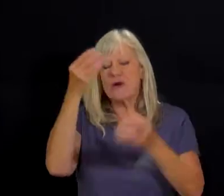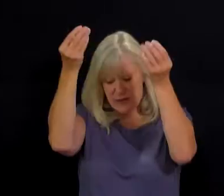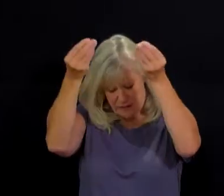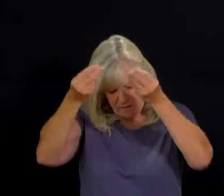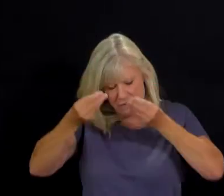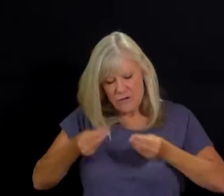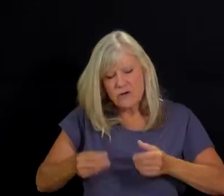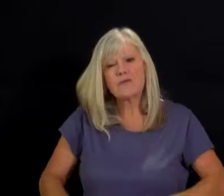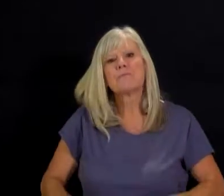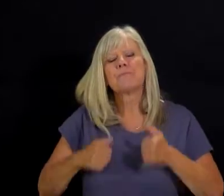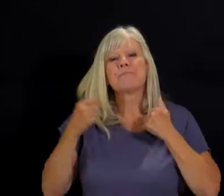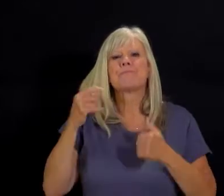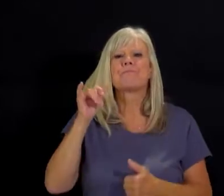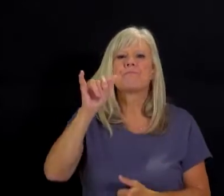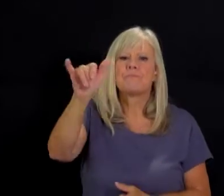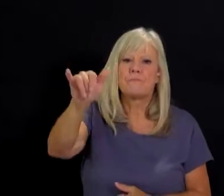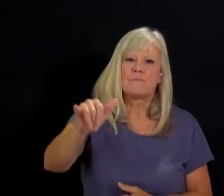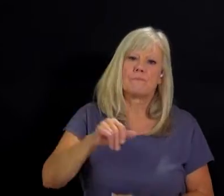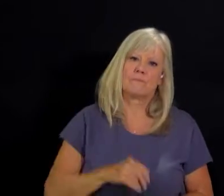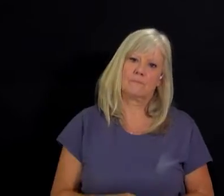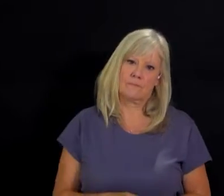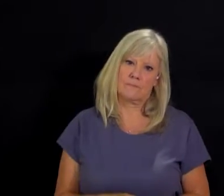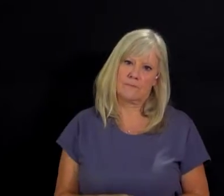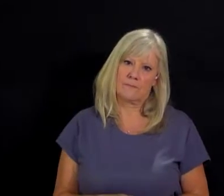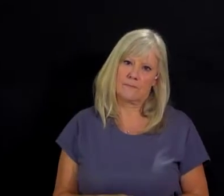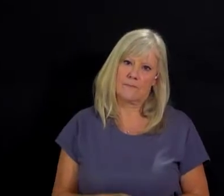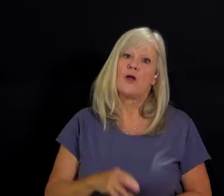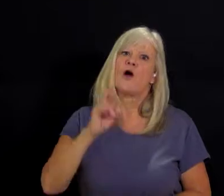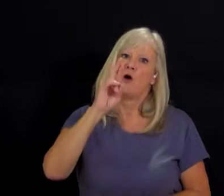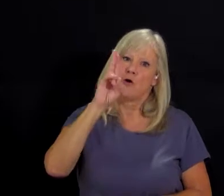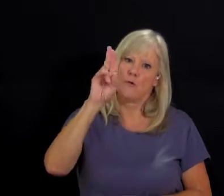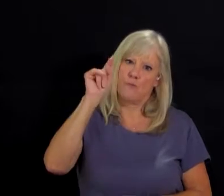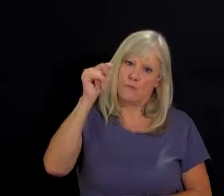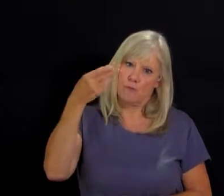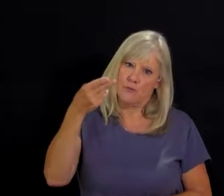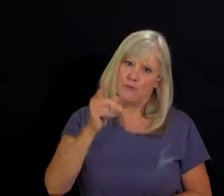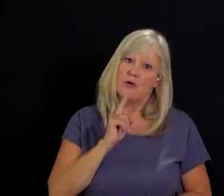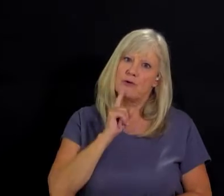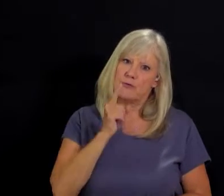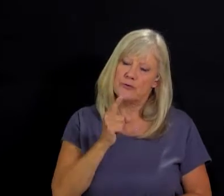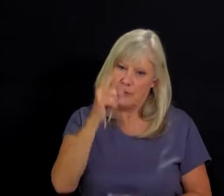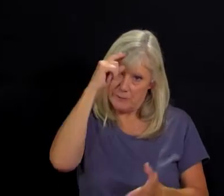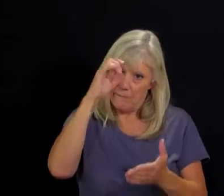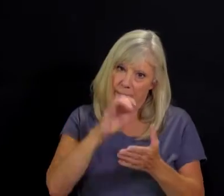eternal life. She does believe.